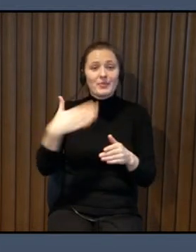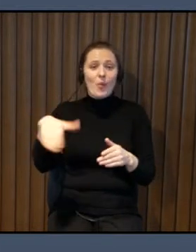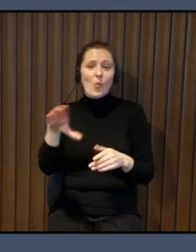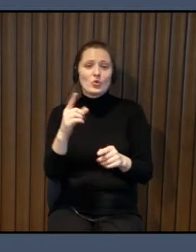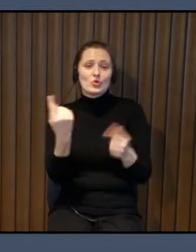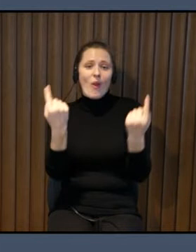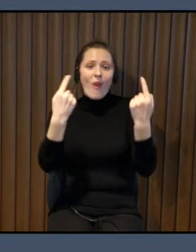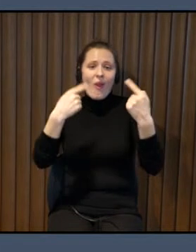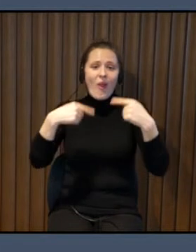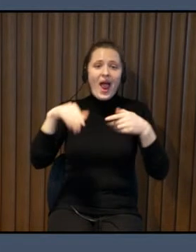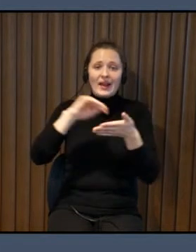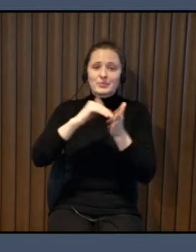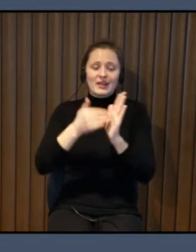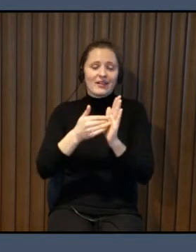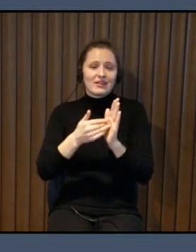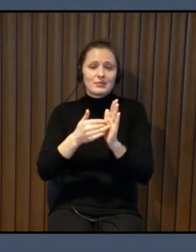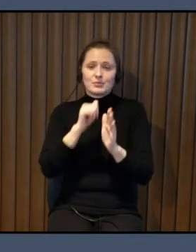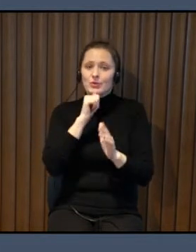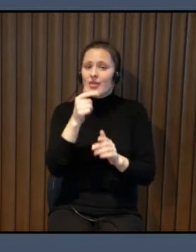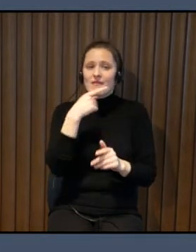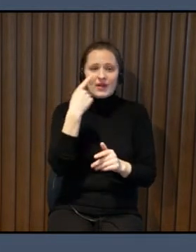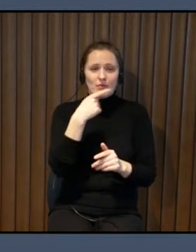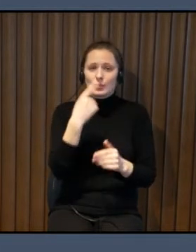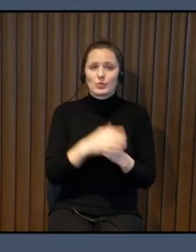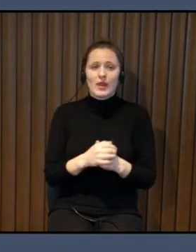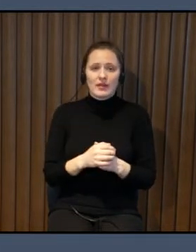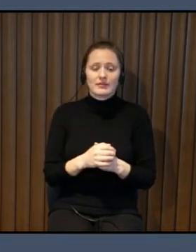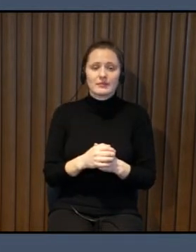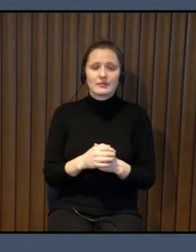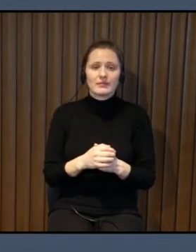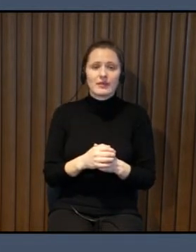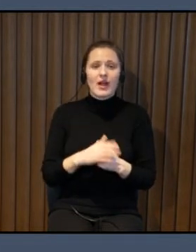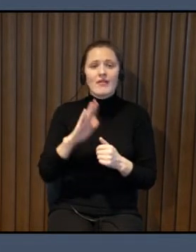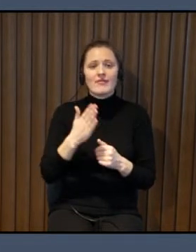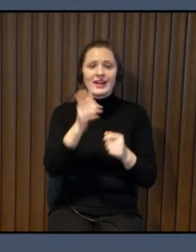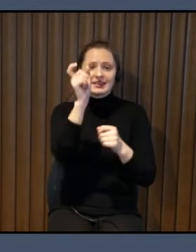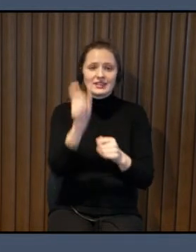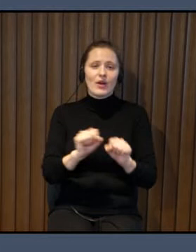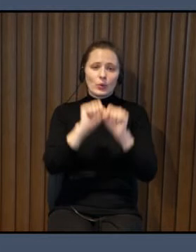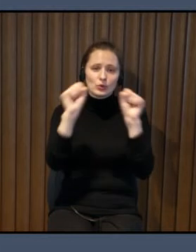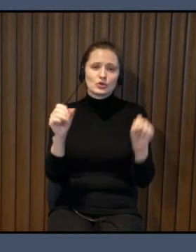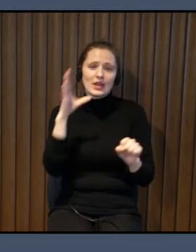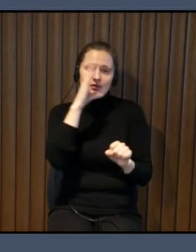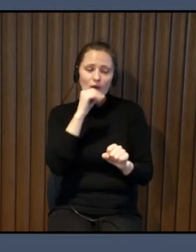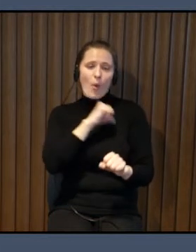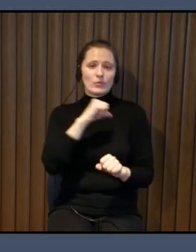door has to be opened or kept open at all times, but it's not possible in our